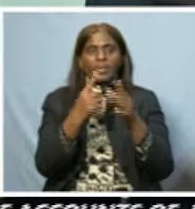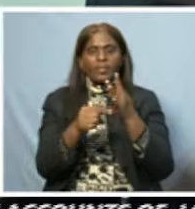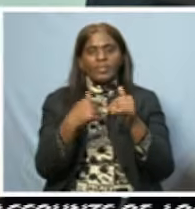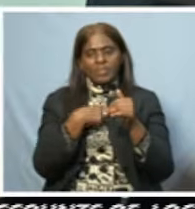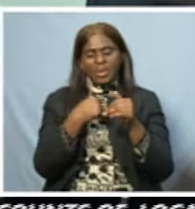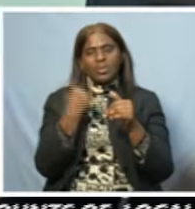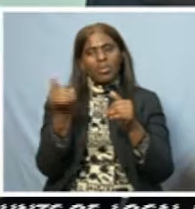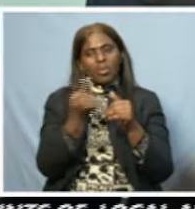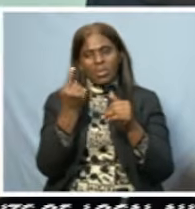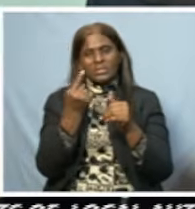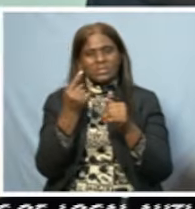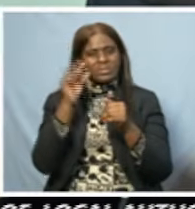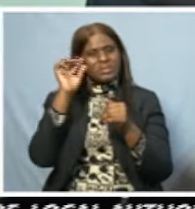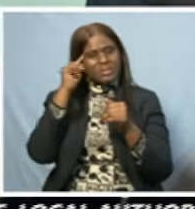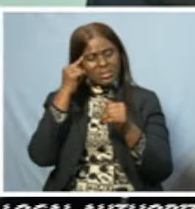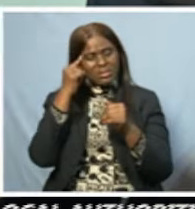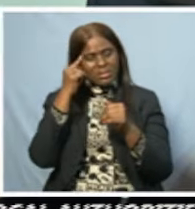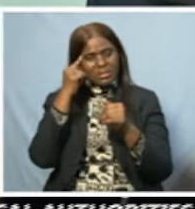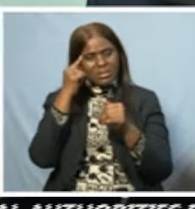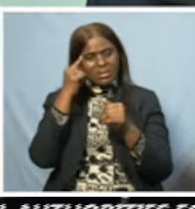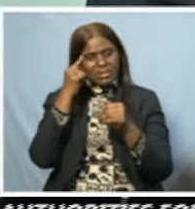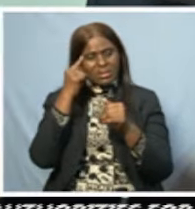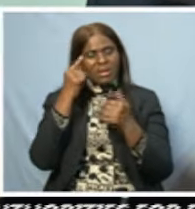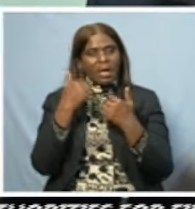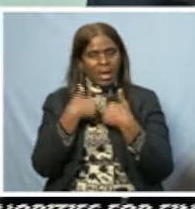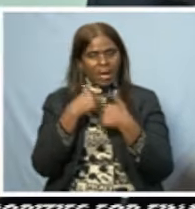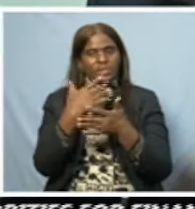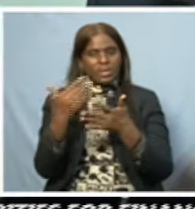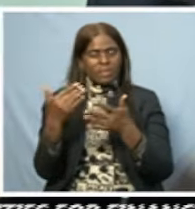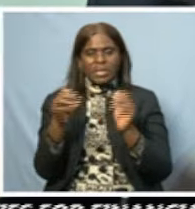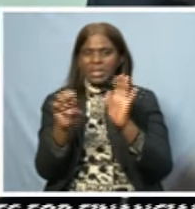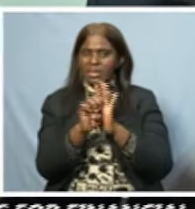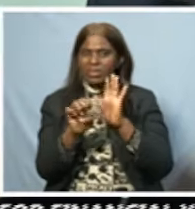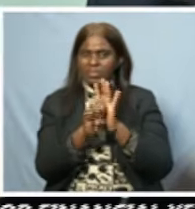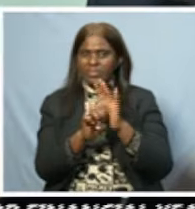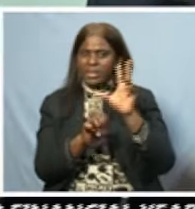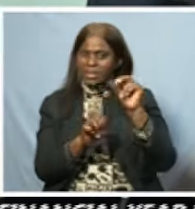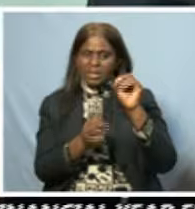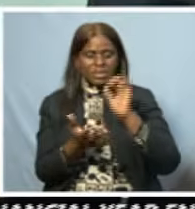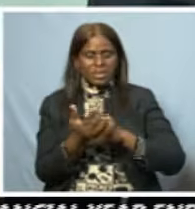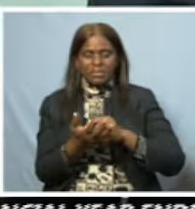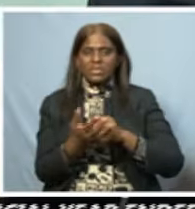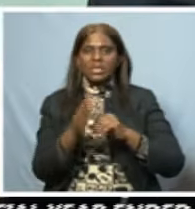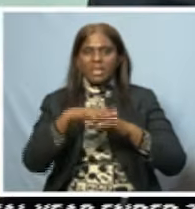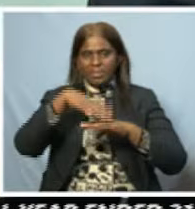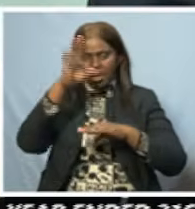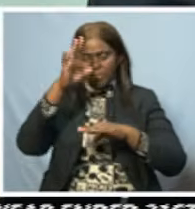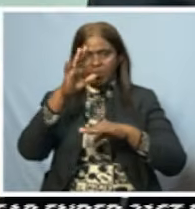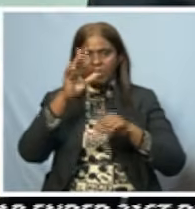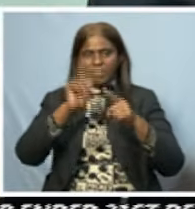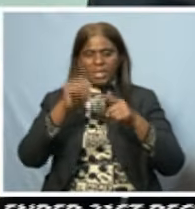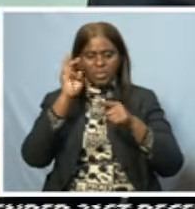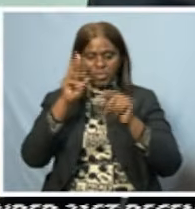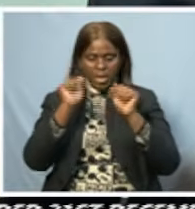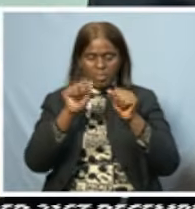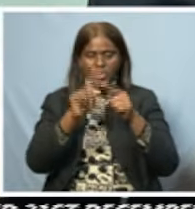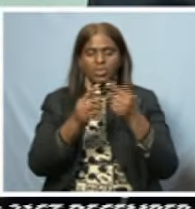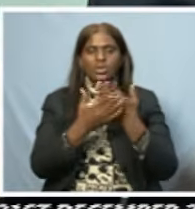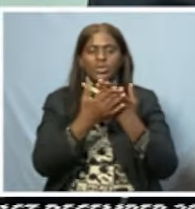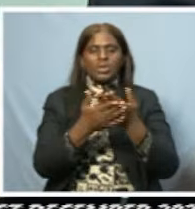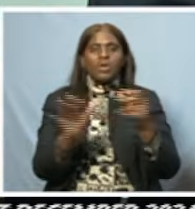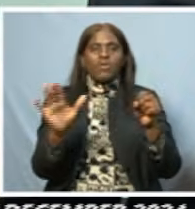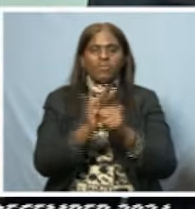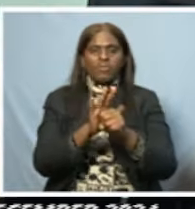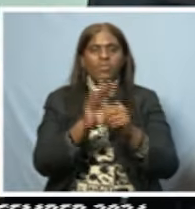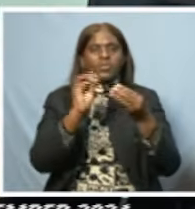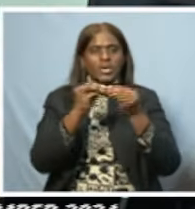would estimate at the moment we have something like 30,000 and above. But we'll be able to submit the